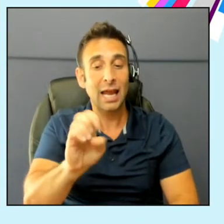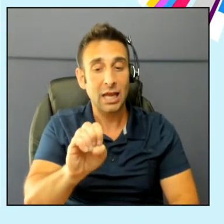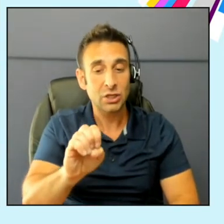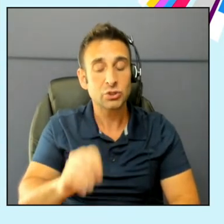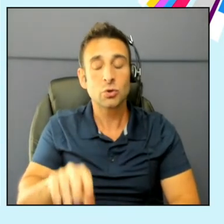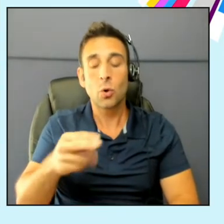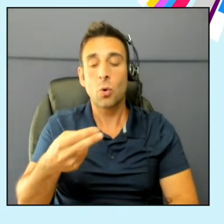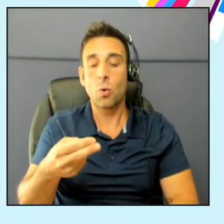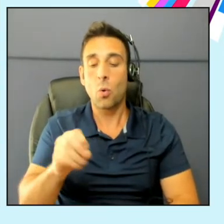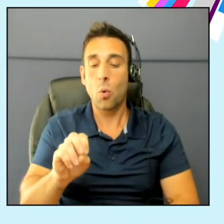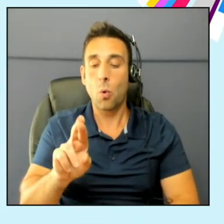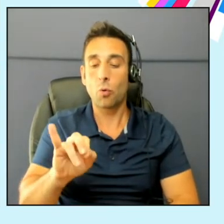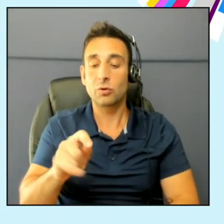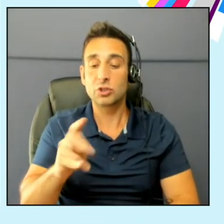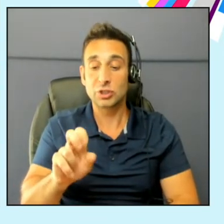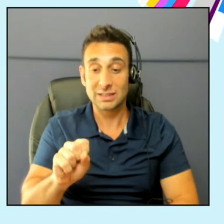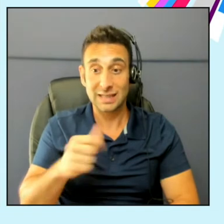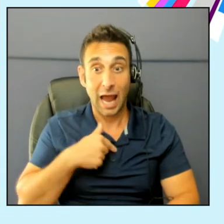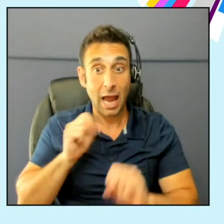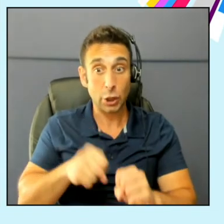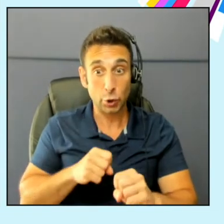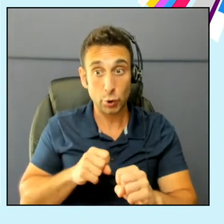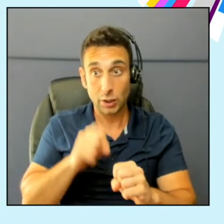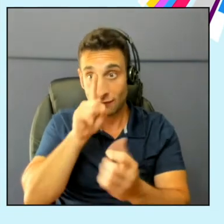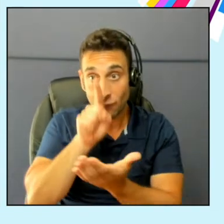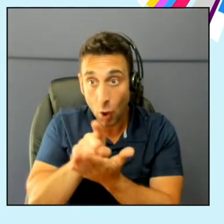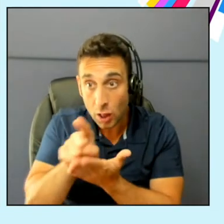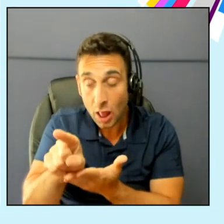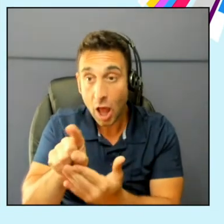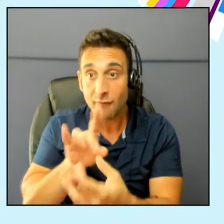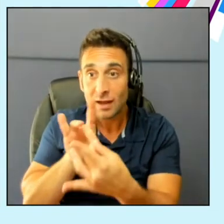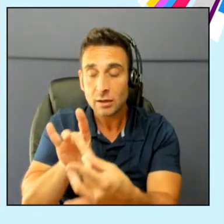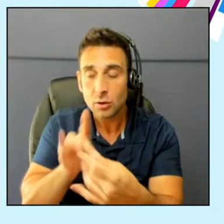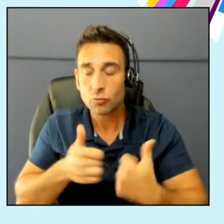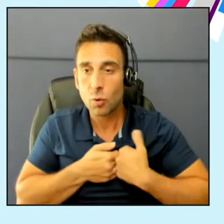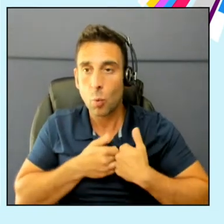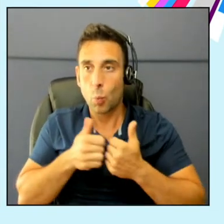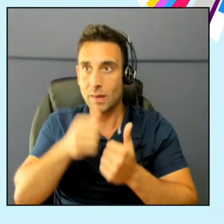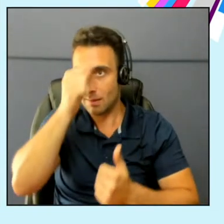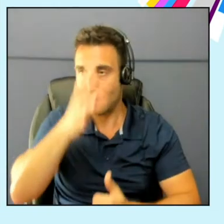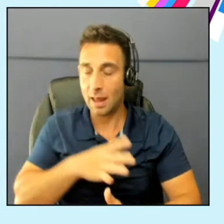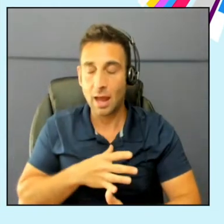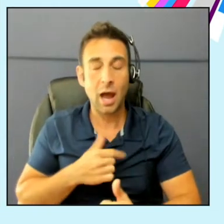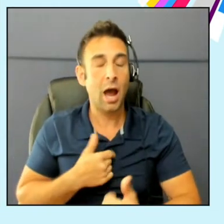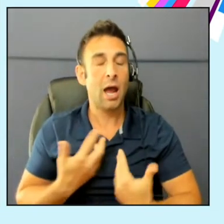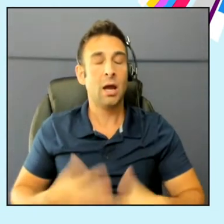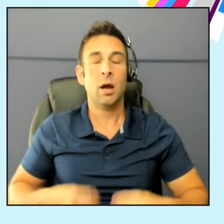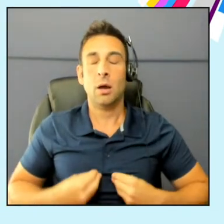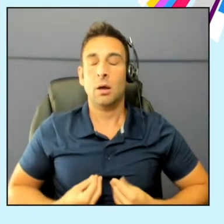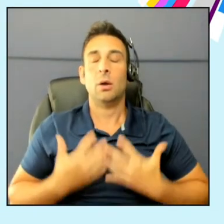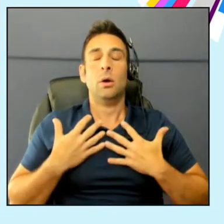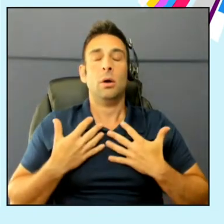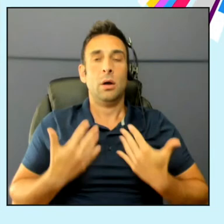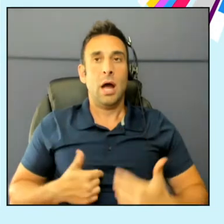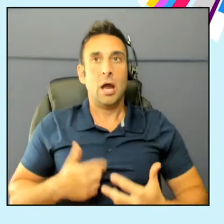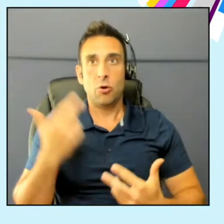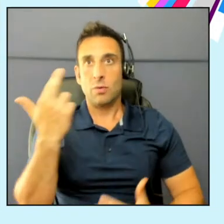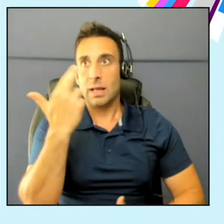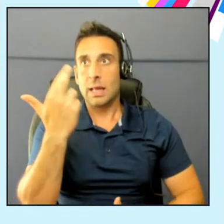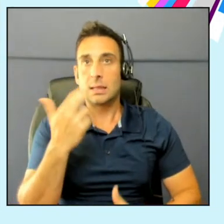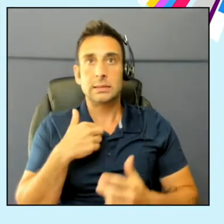was lifted that I didn't even know I was carrying. Made me realize the constant mental work I was doing of